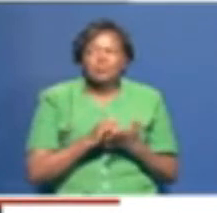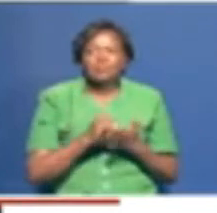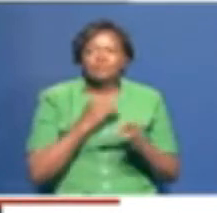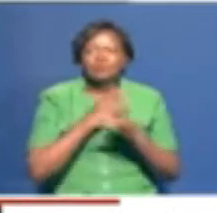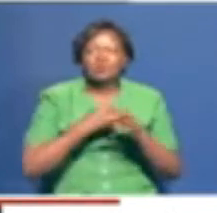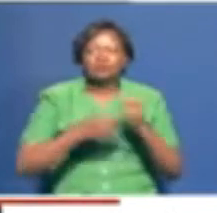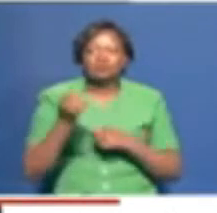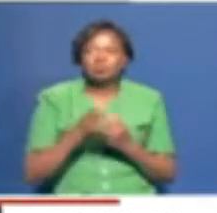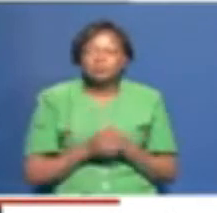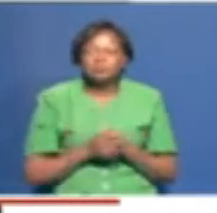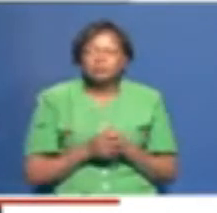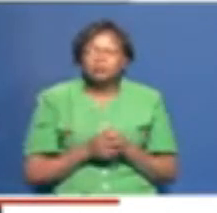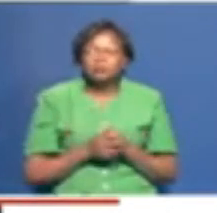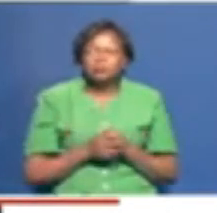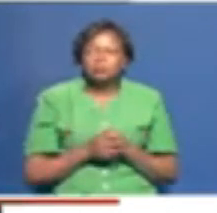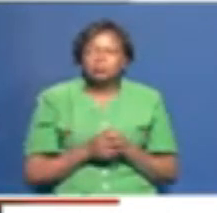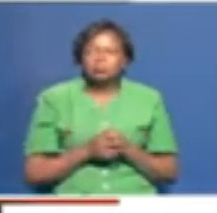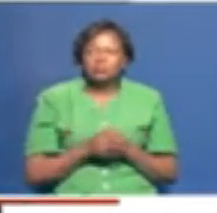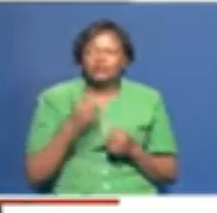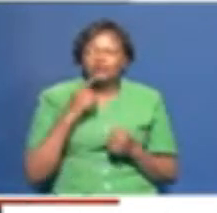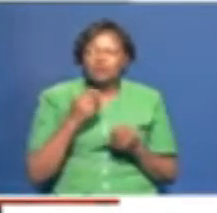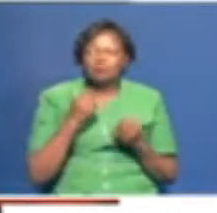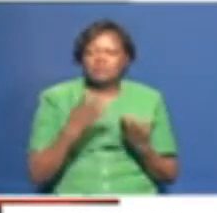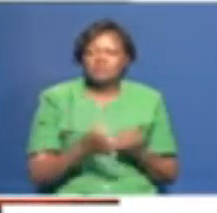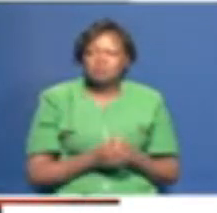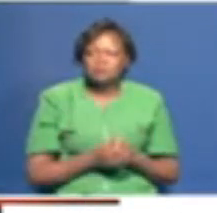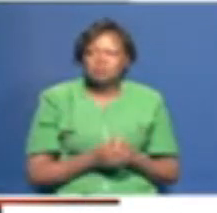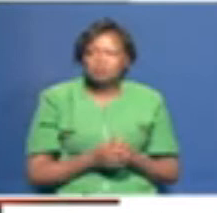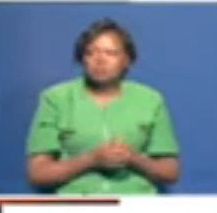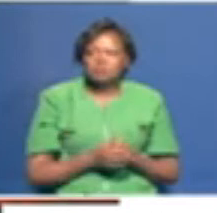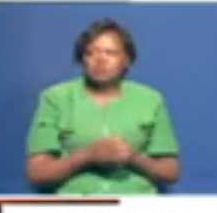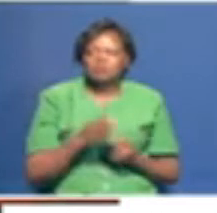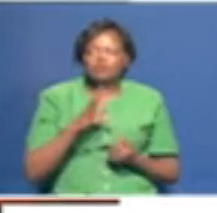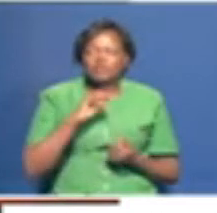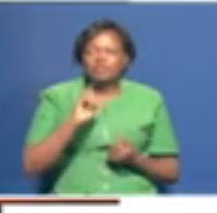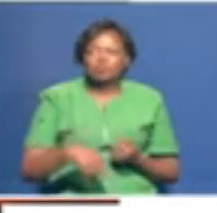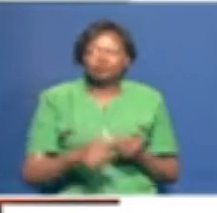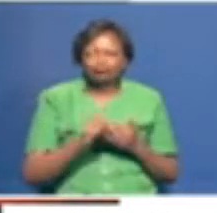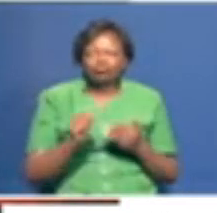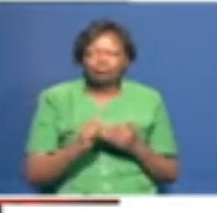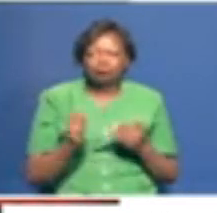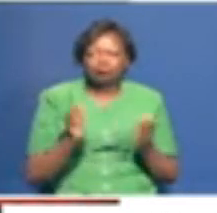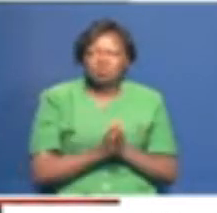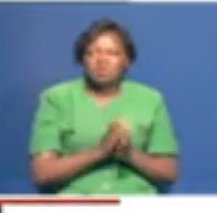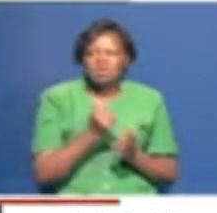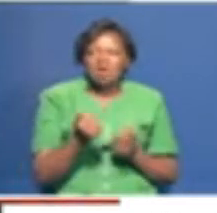in Zimbabwe are selling tolls. A big toll, $40,000, middle toll,